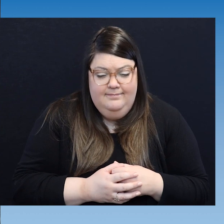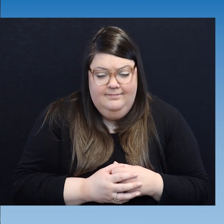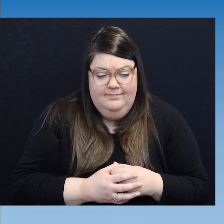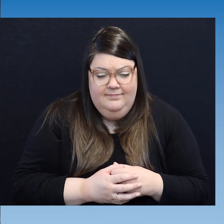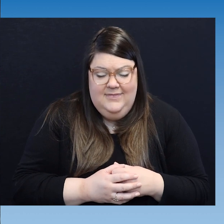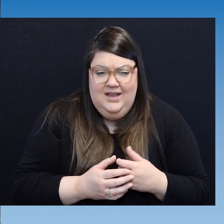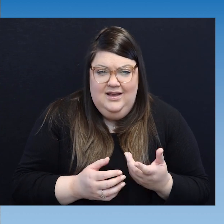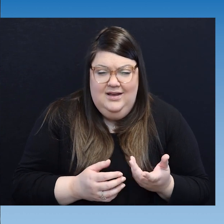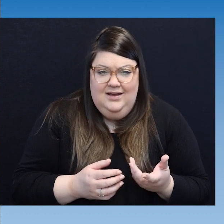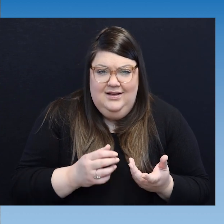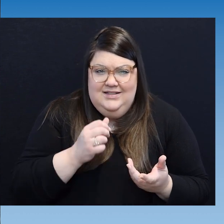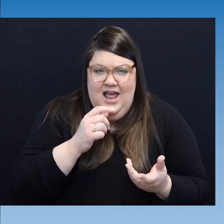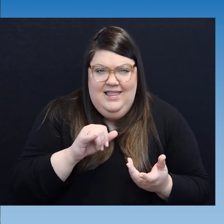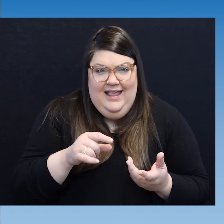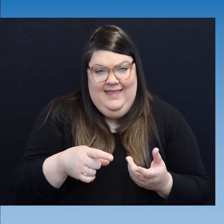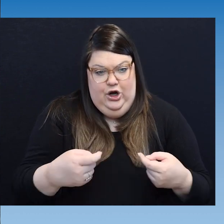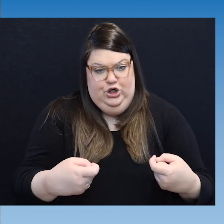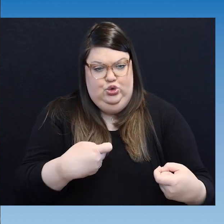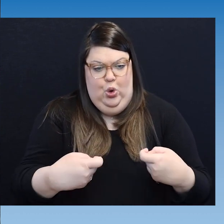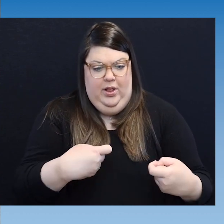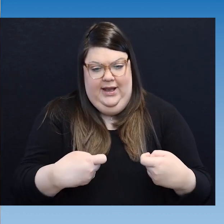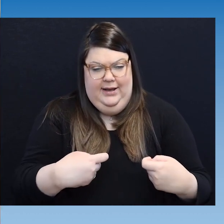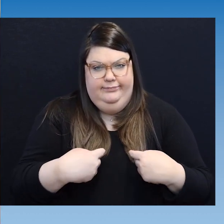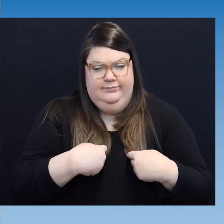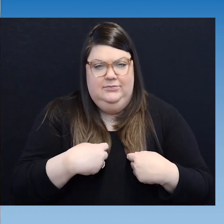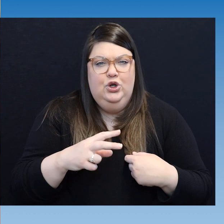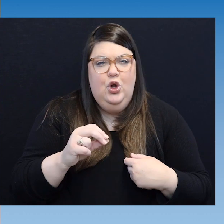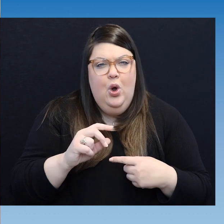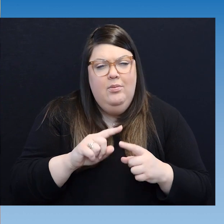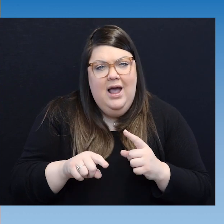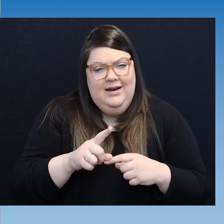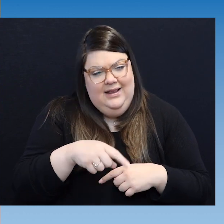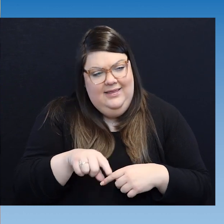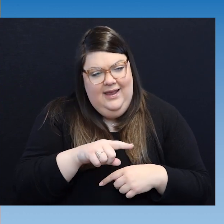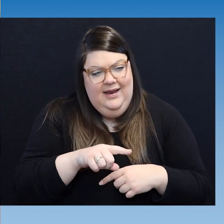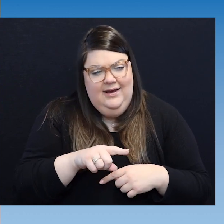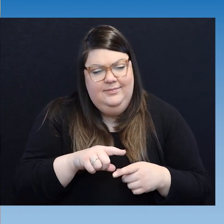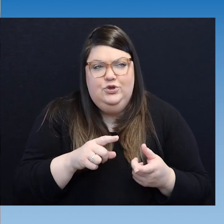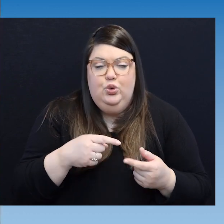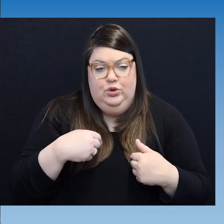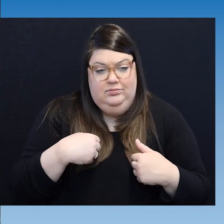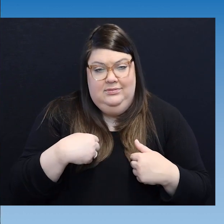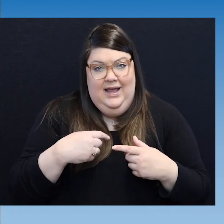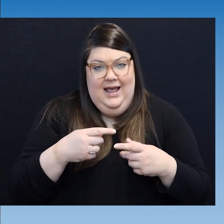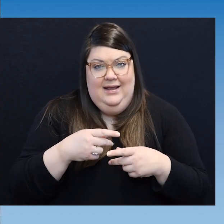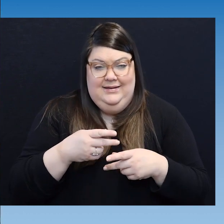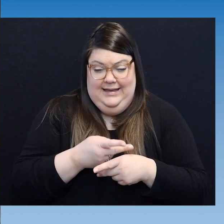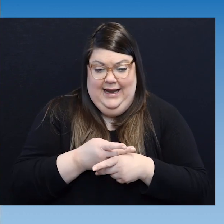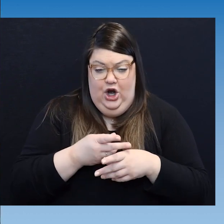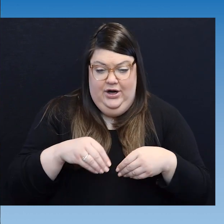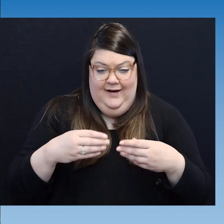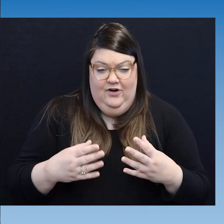not that they have control over you, right. But that you as the caregiver are